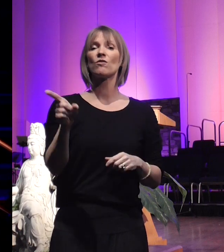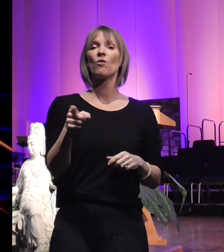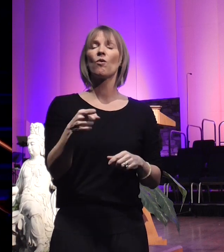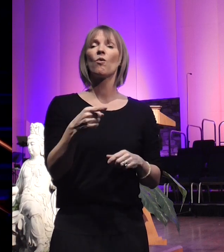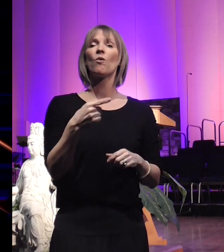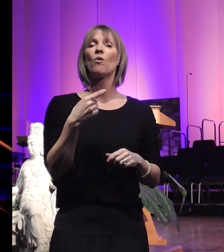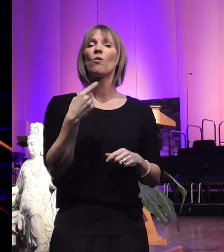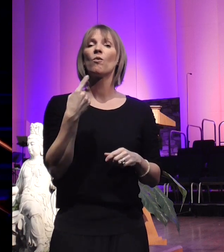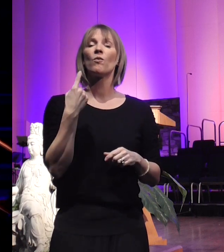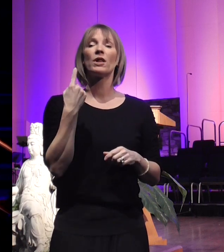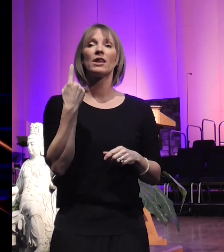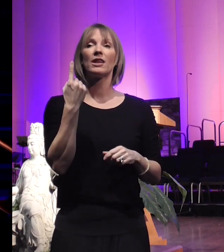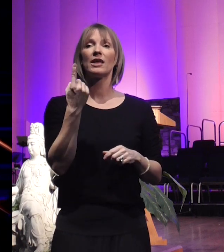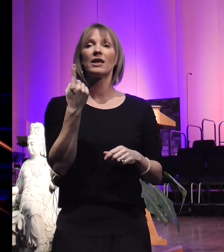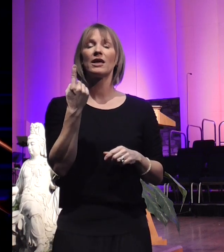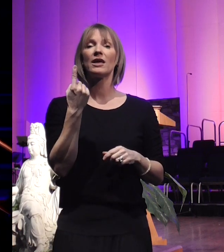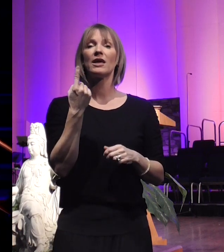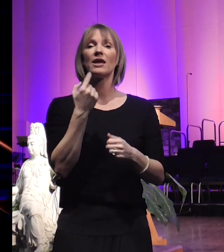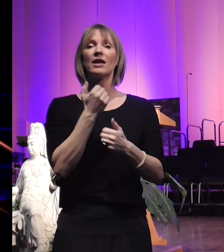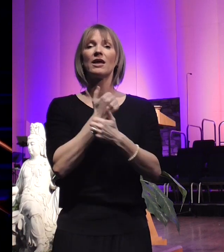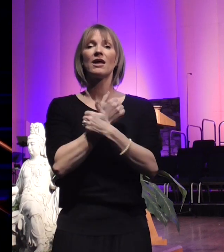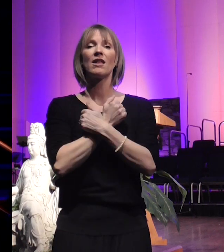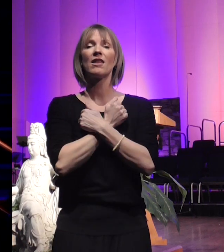There is only